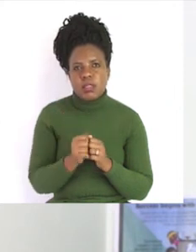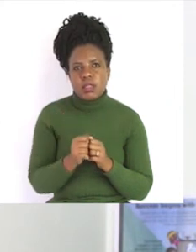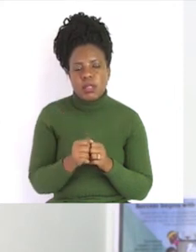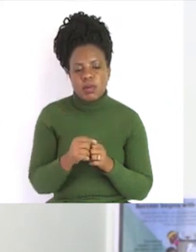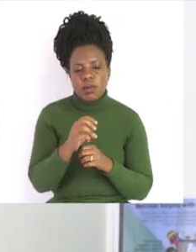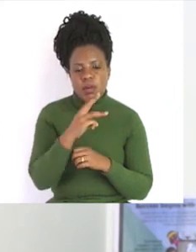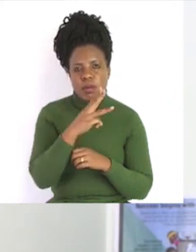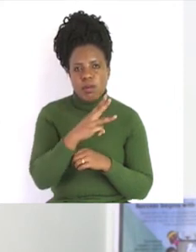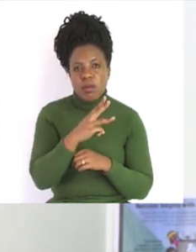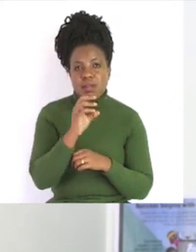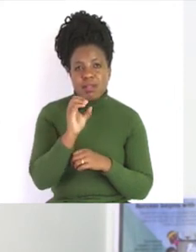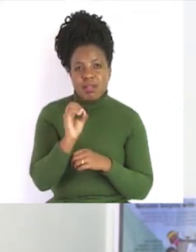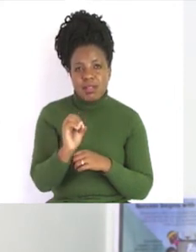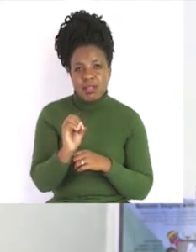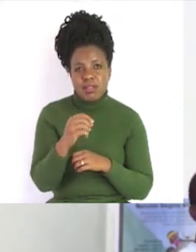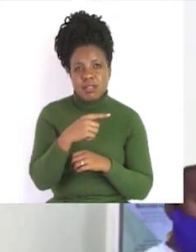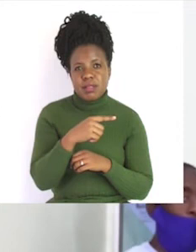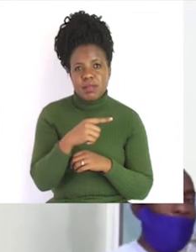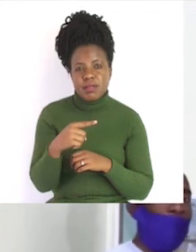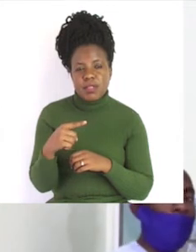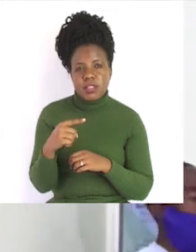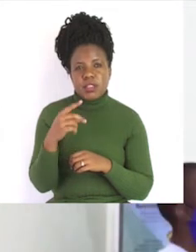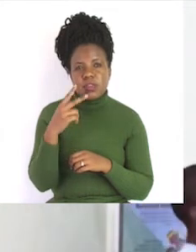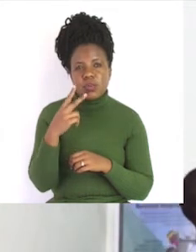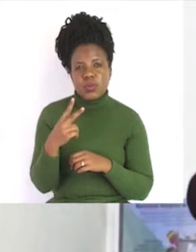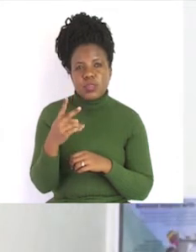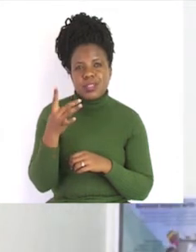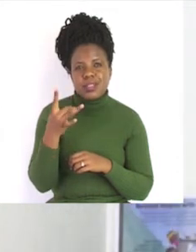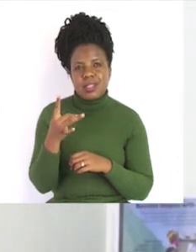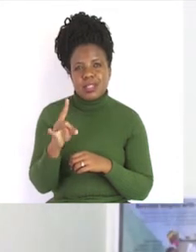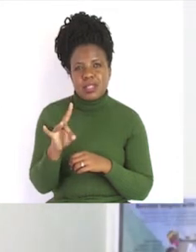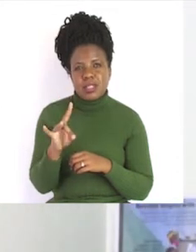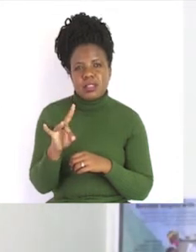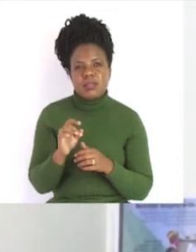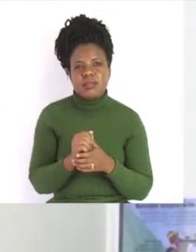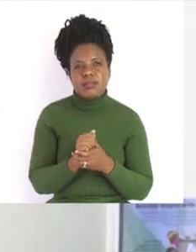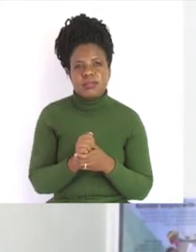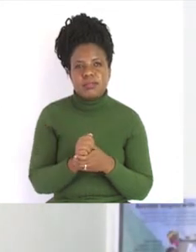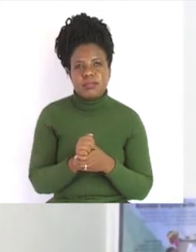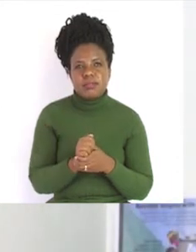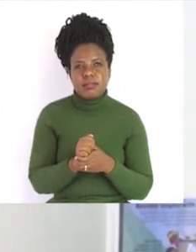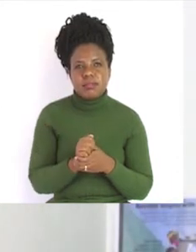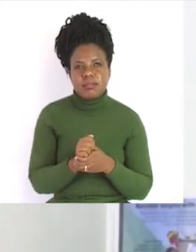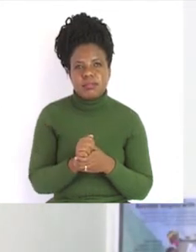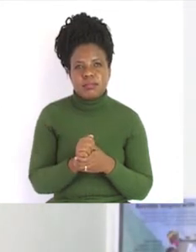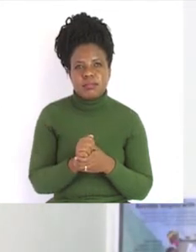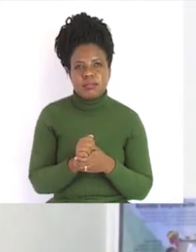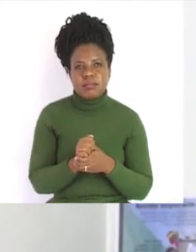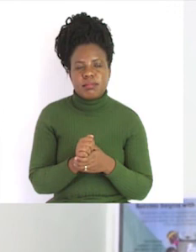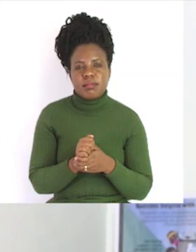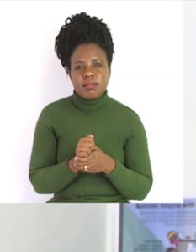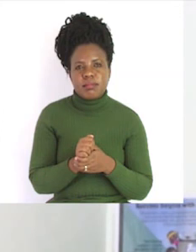I subtract the 2. I will then say 0 minus 8 I can't. So I'm going to